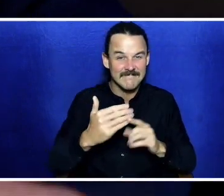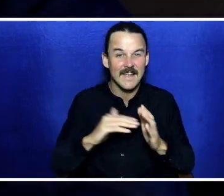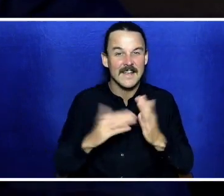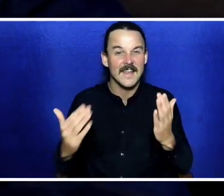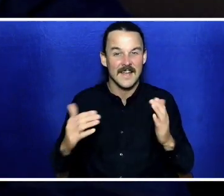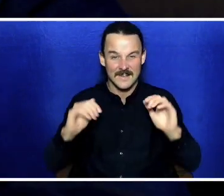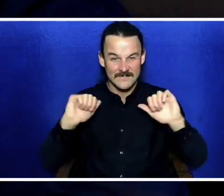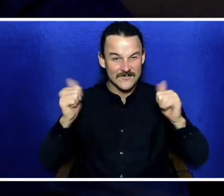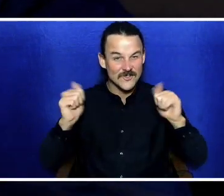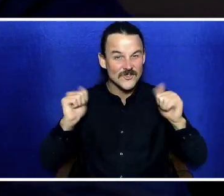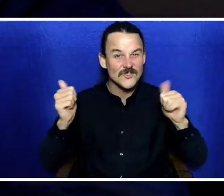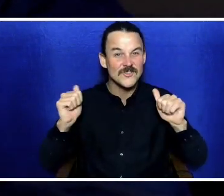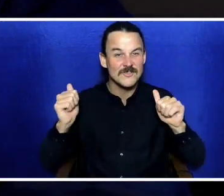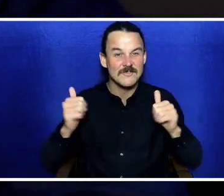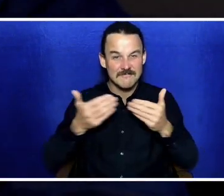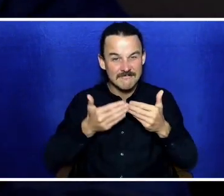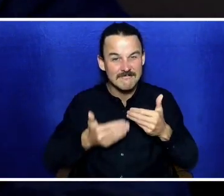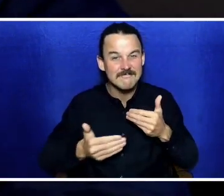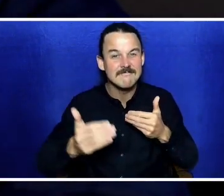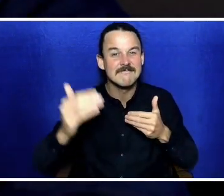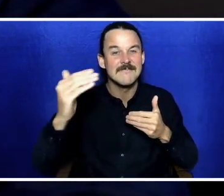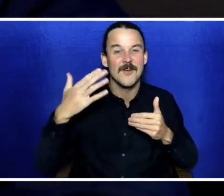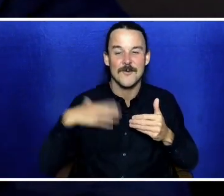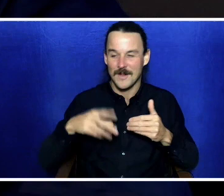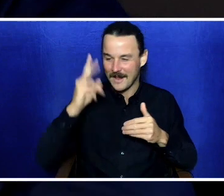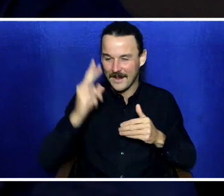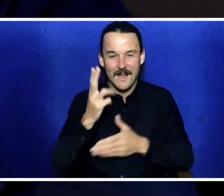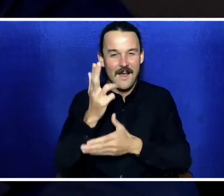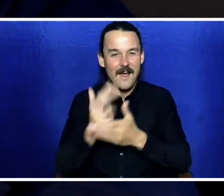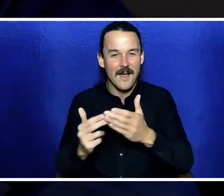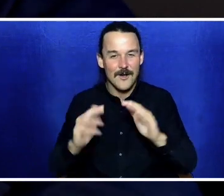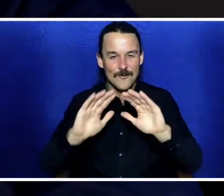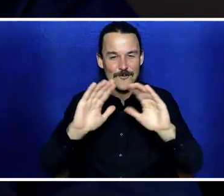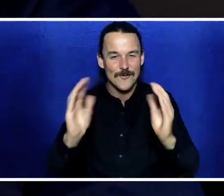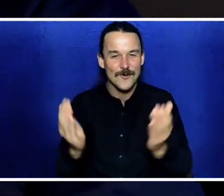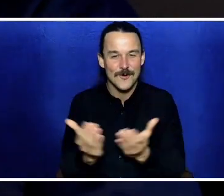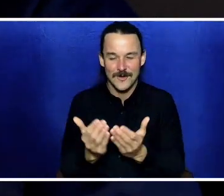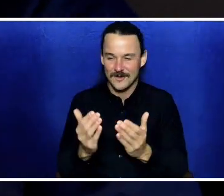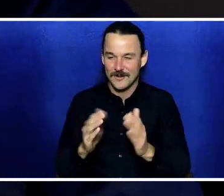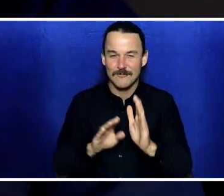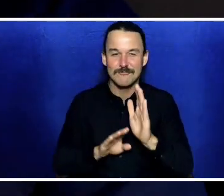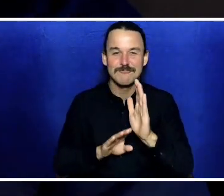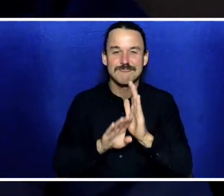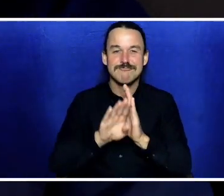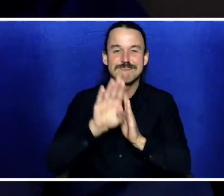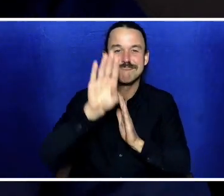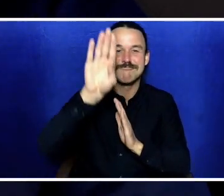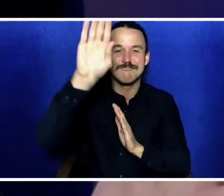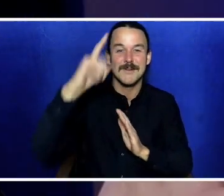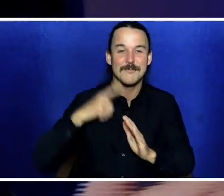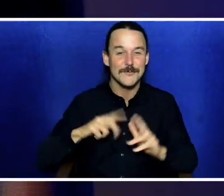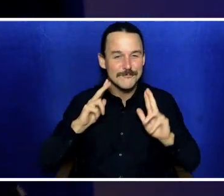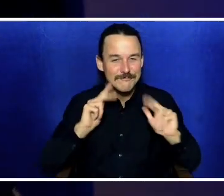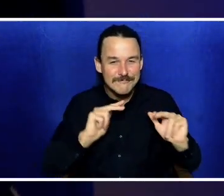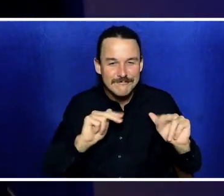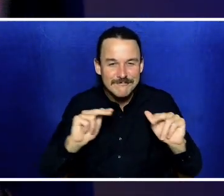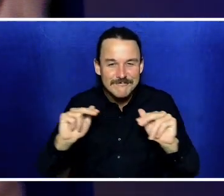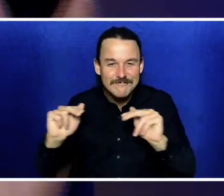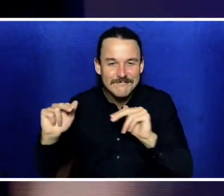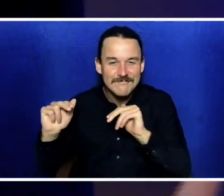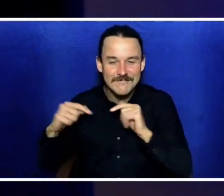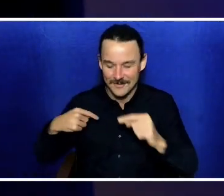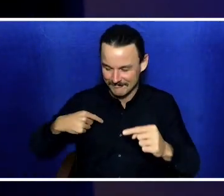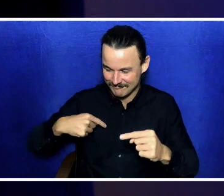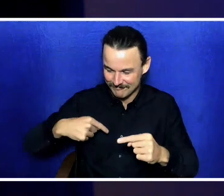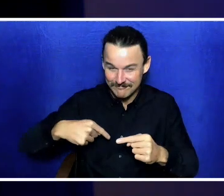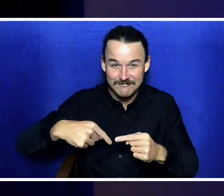absolute full potential because we've cared for it during this dark time. That's what this season is about. Now, Elizabeth, we're